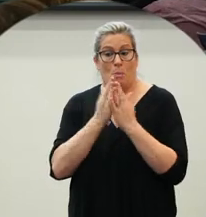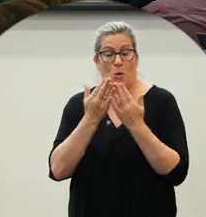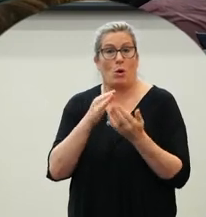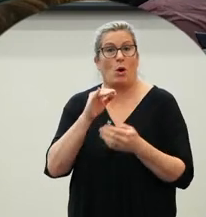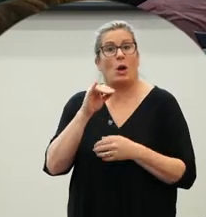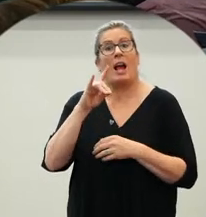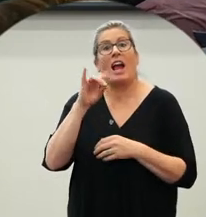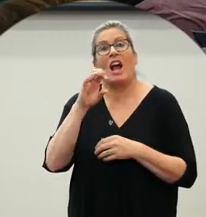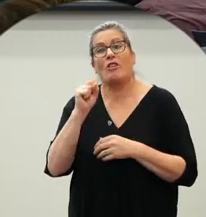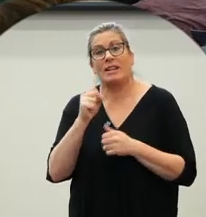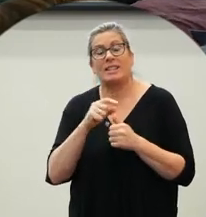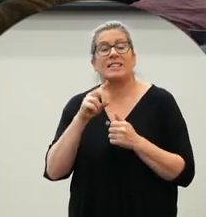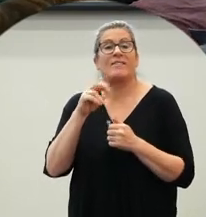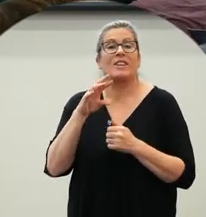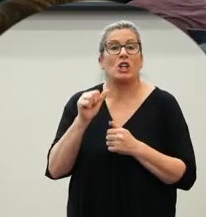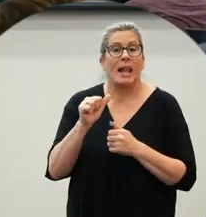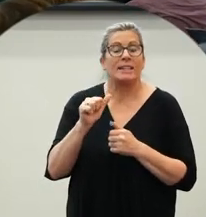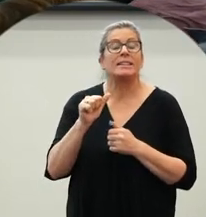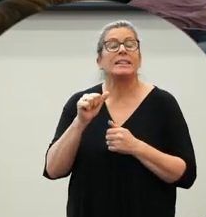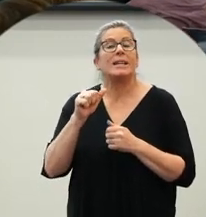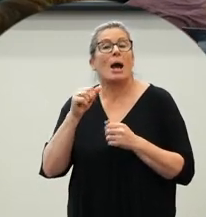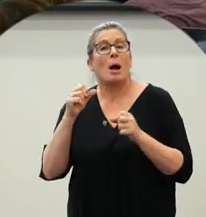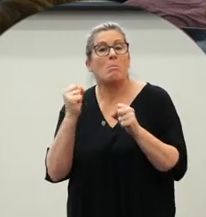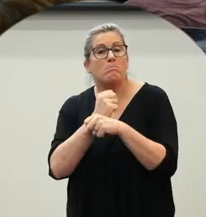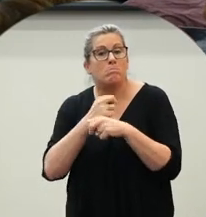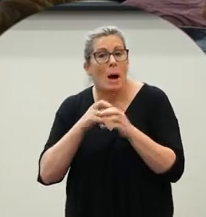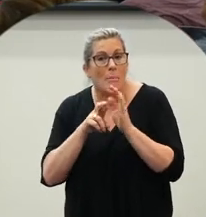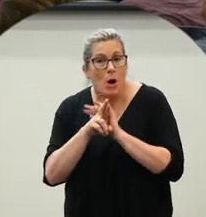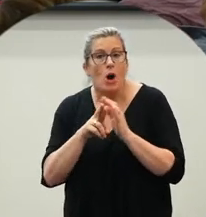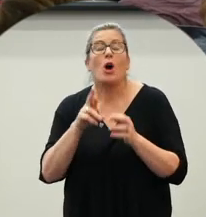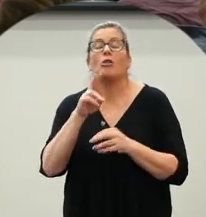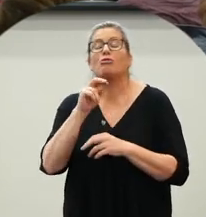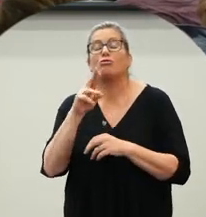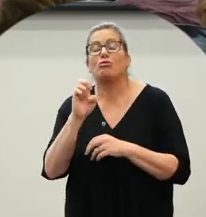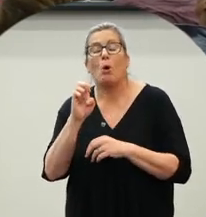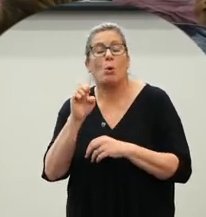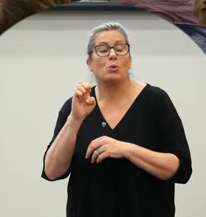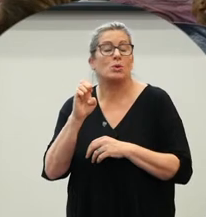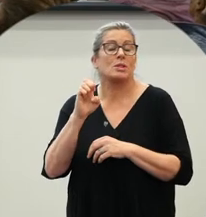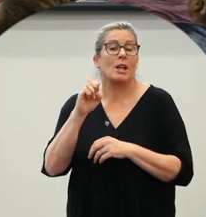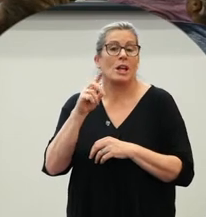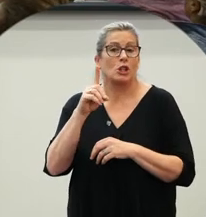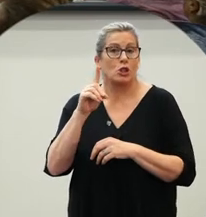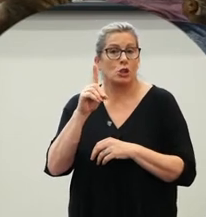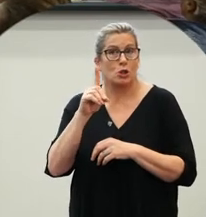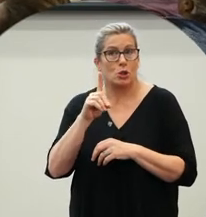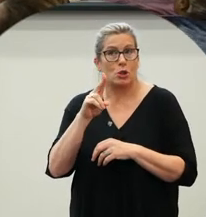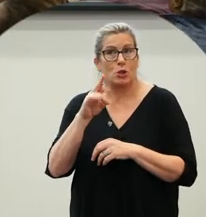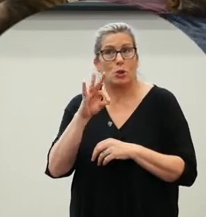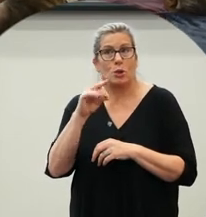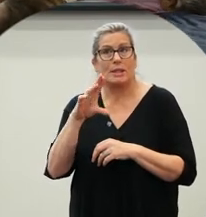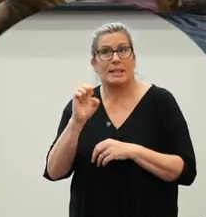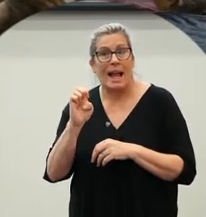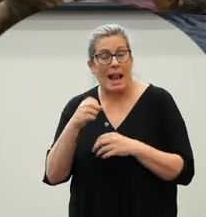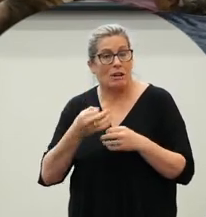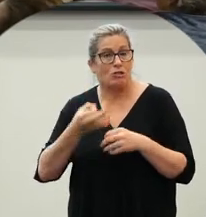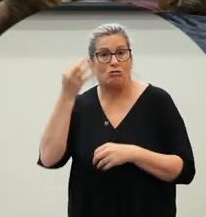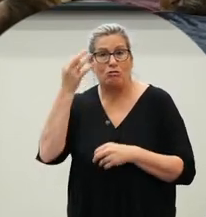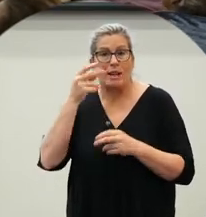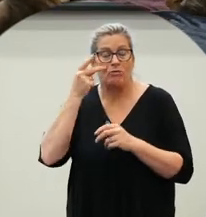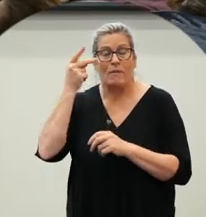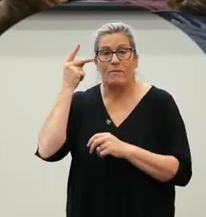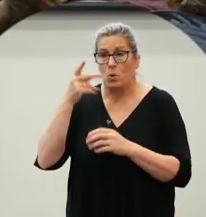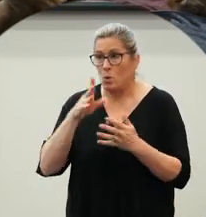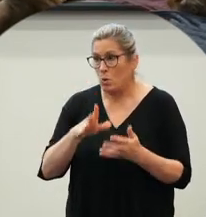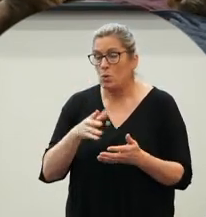The Extraordinary Life of Rose Dugdale, has already had great reviews. It's on the Independent said, it would be hard to